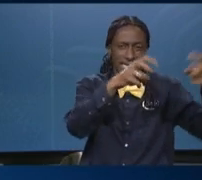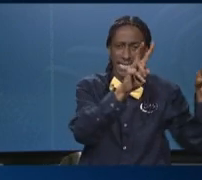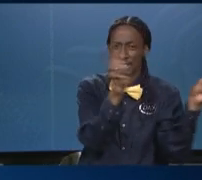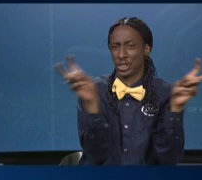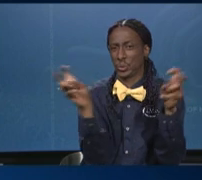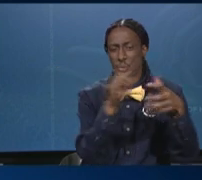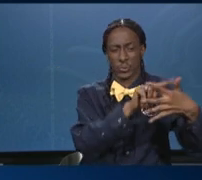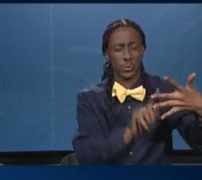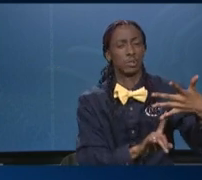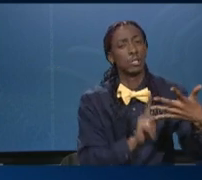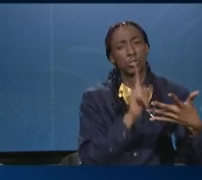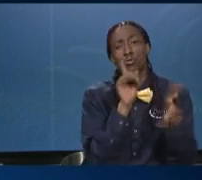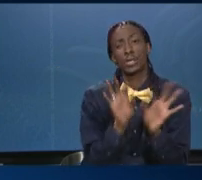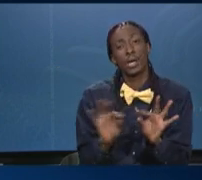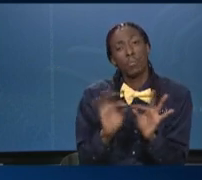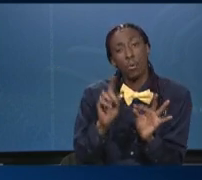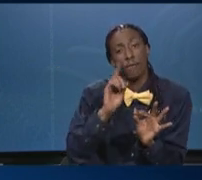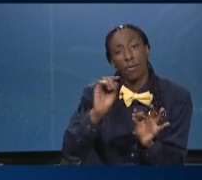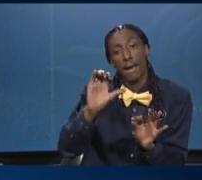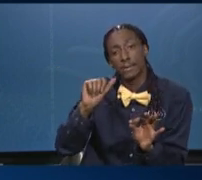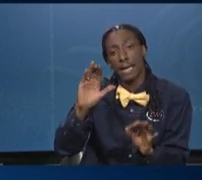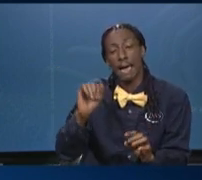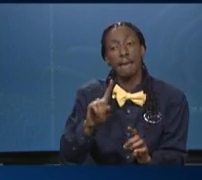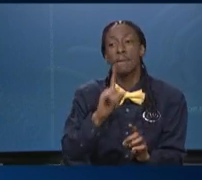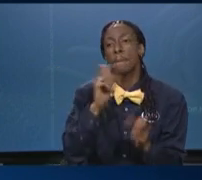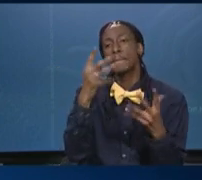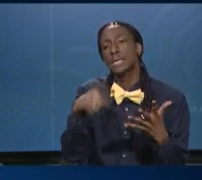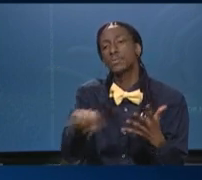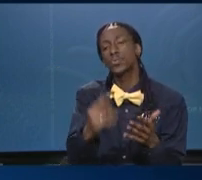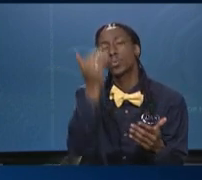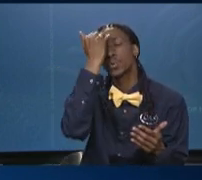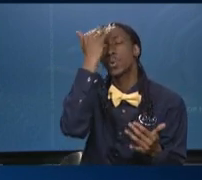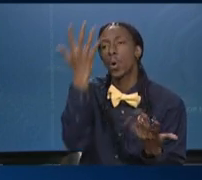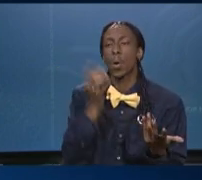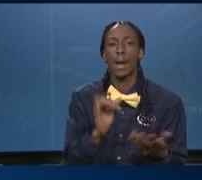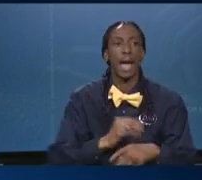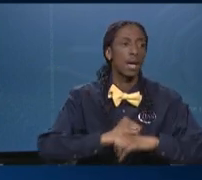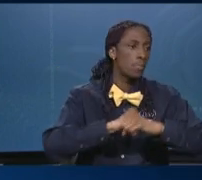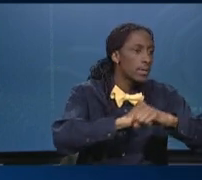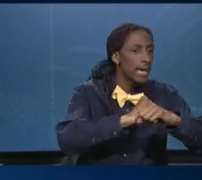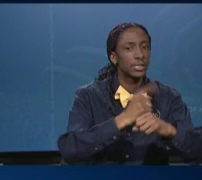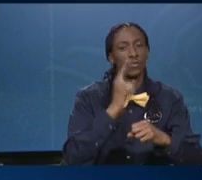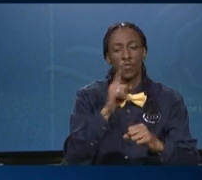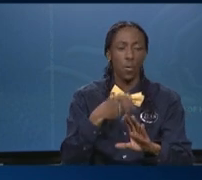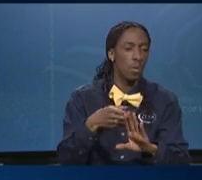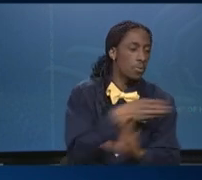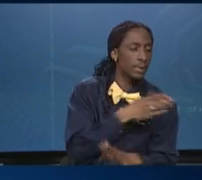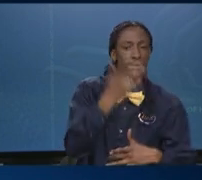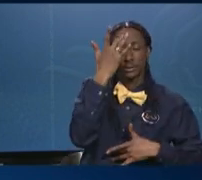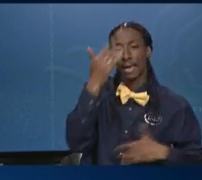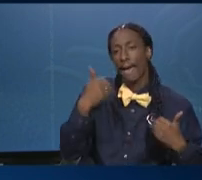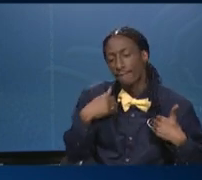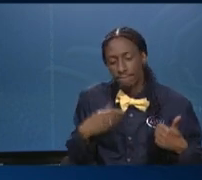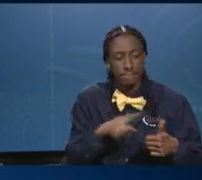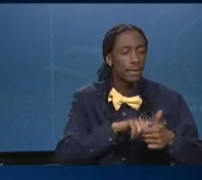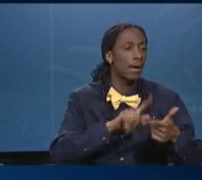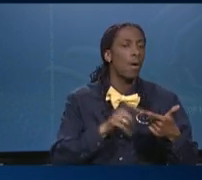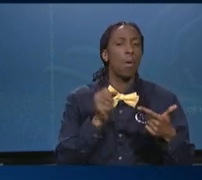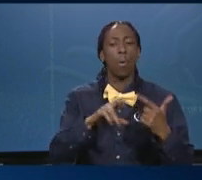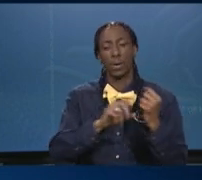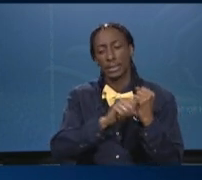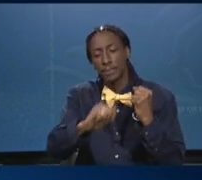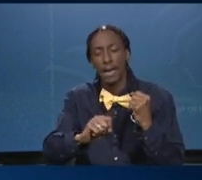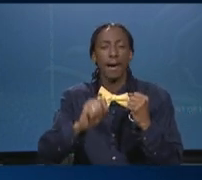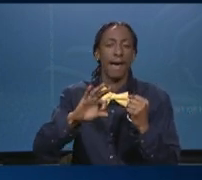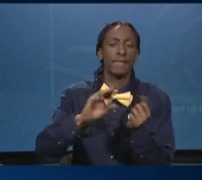so important in the Affordable Care Act. I think many people know things like protections for pre-existing conditions and expansion